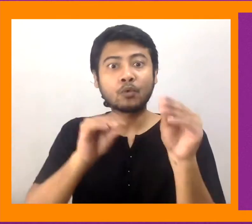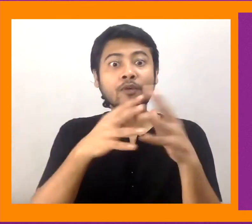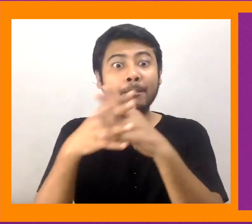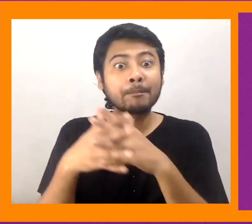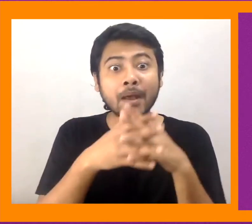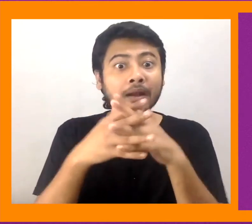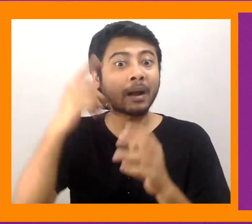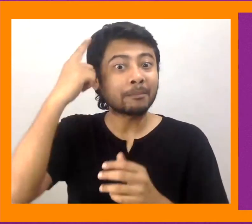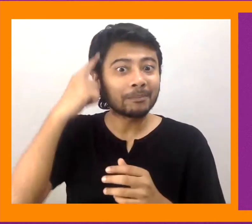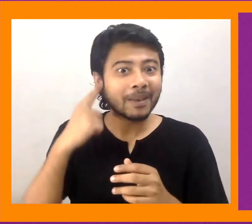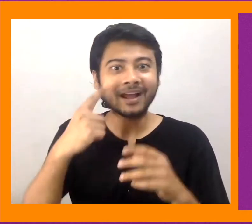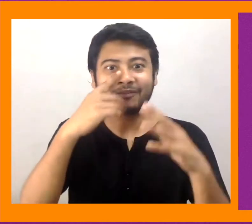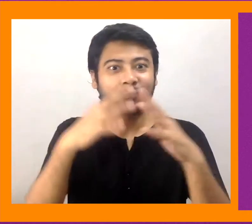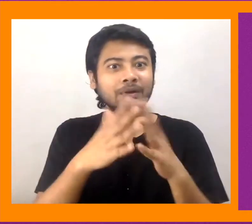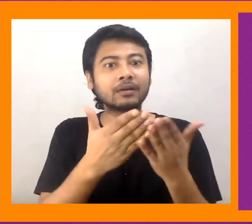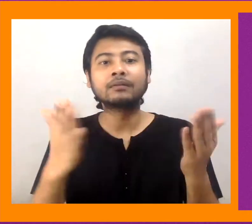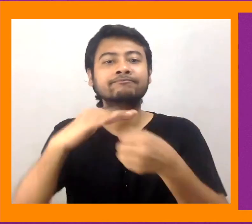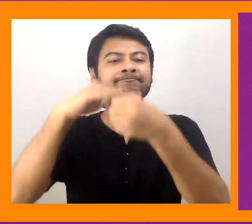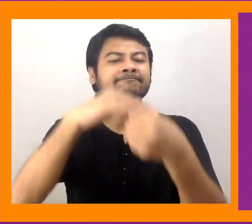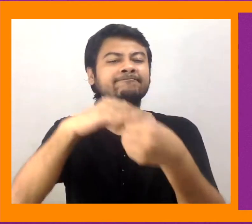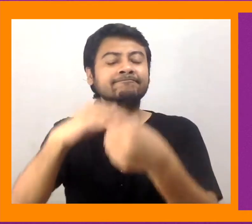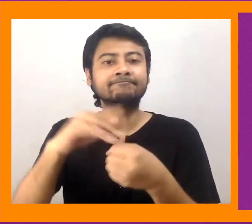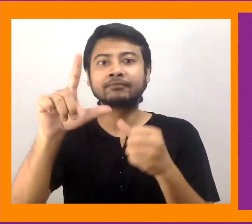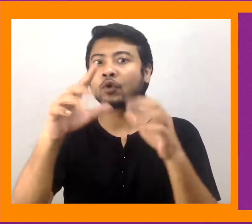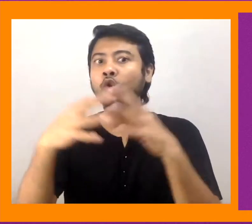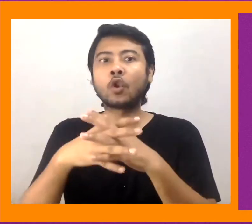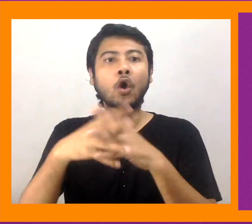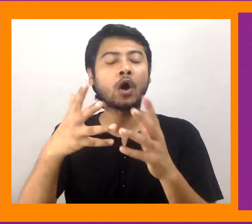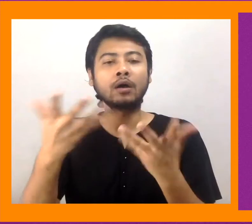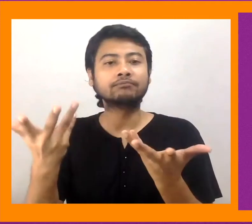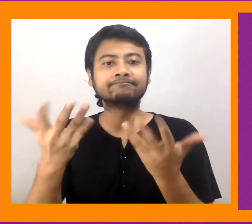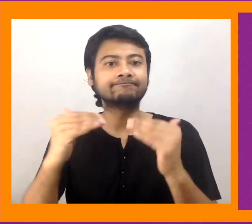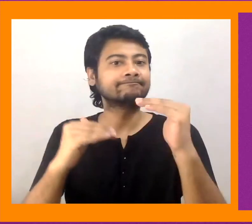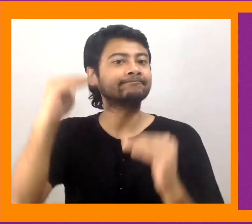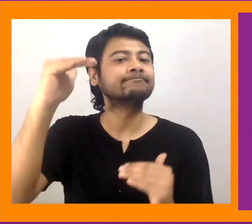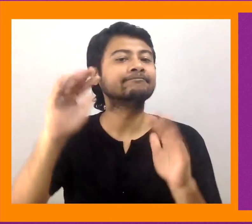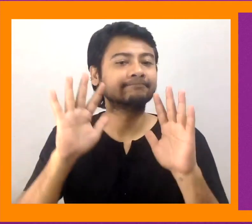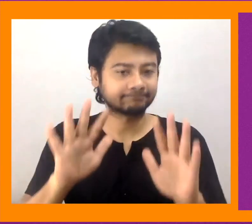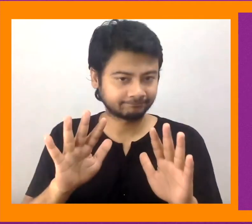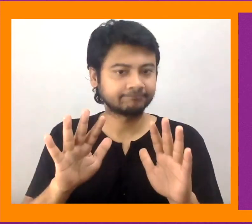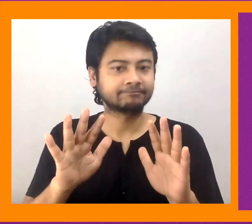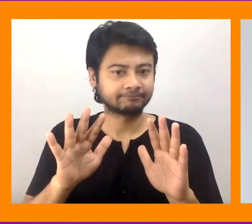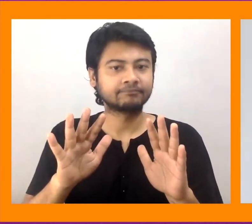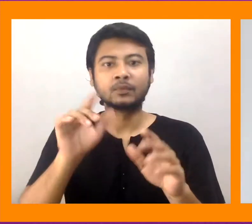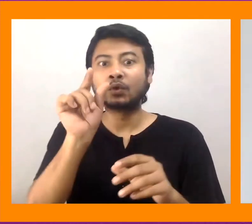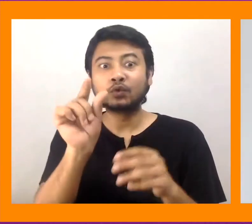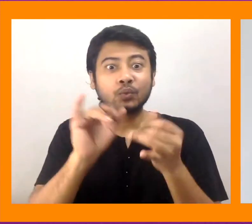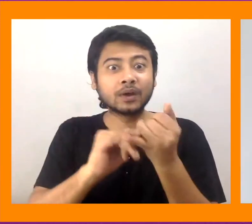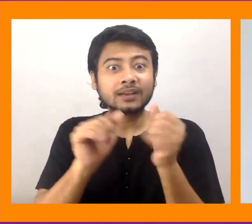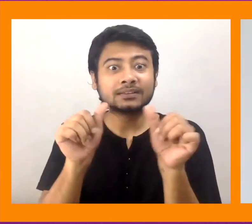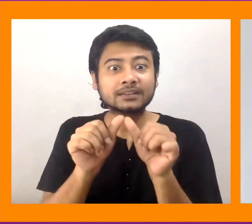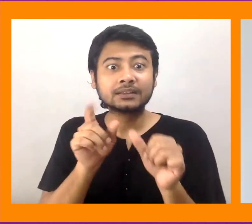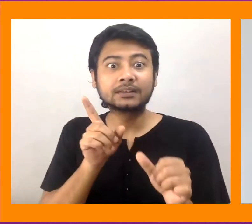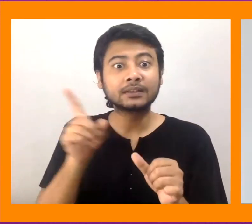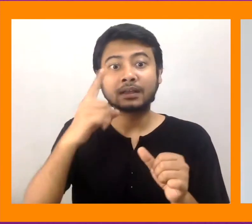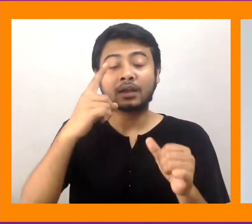its anti discrimination law. Crenshaw pointed us to the very unique experiences of discrimination a black